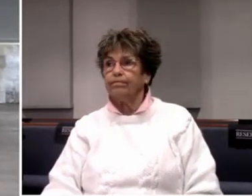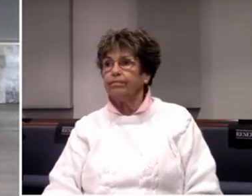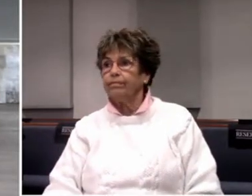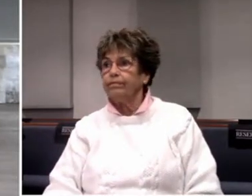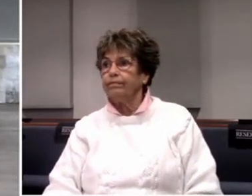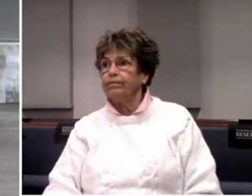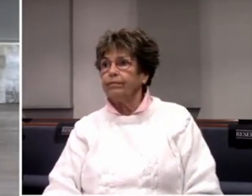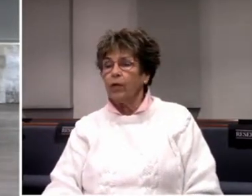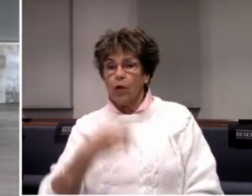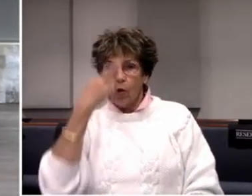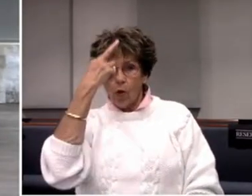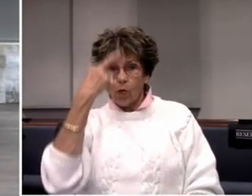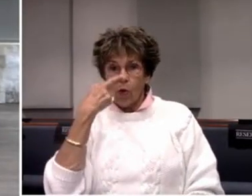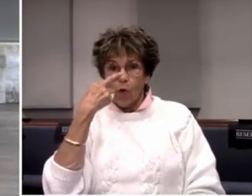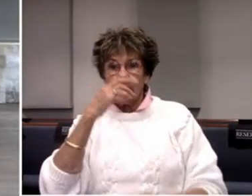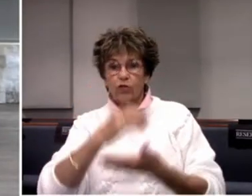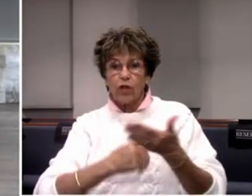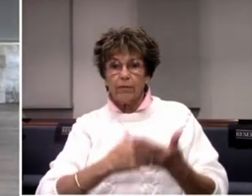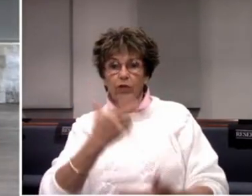Romans